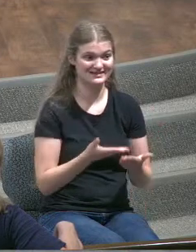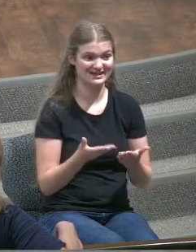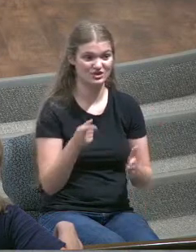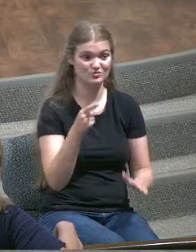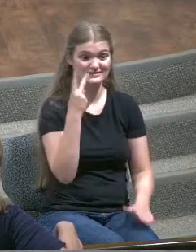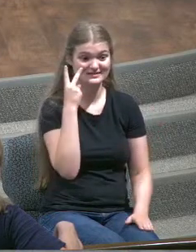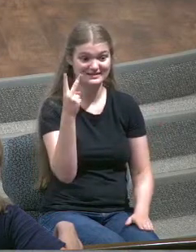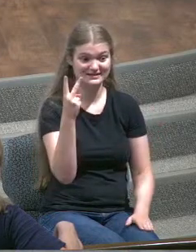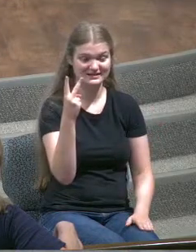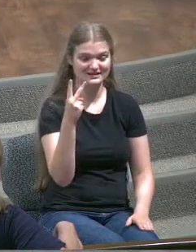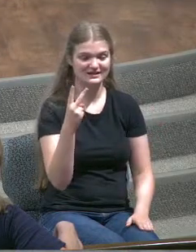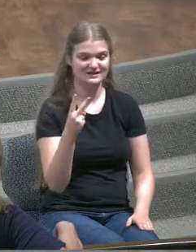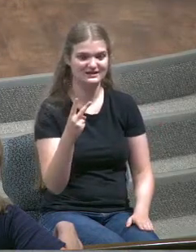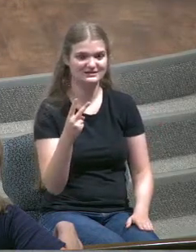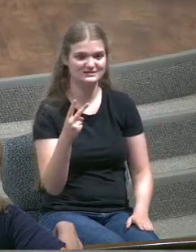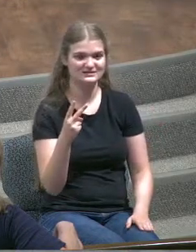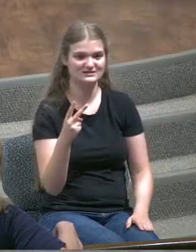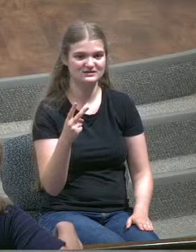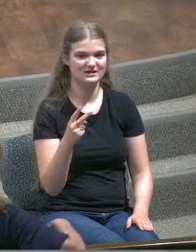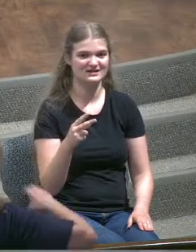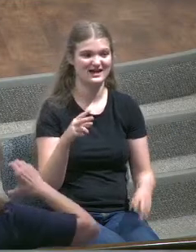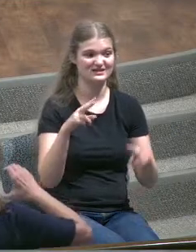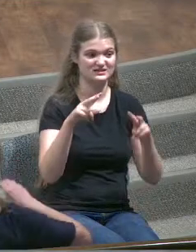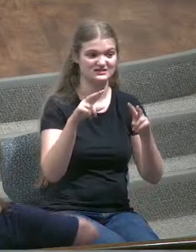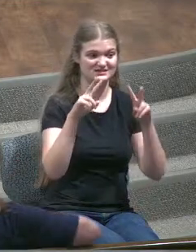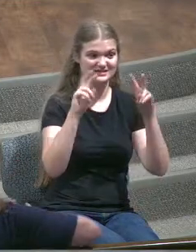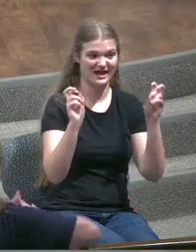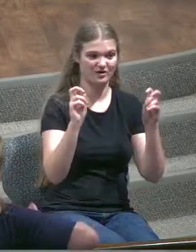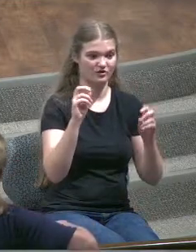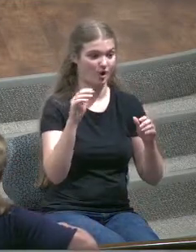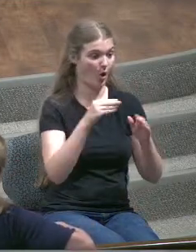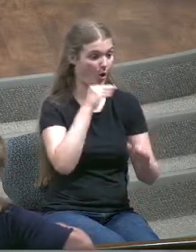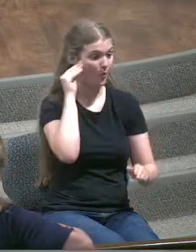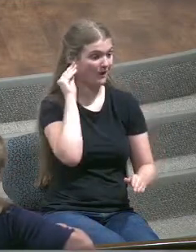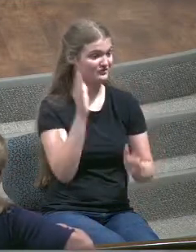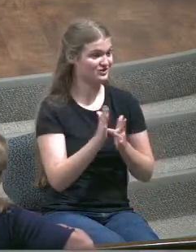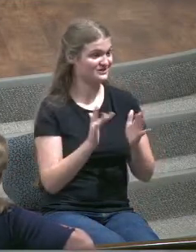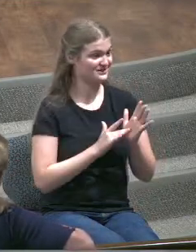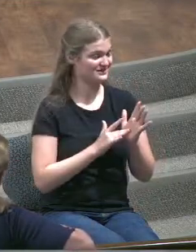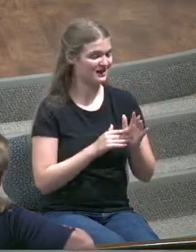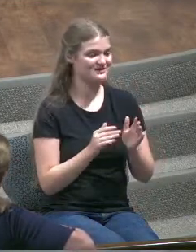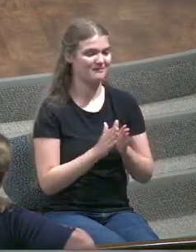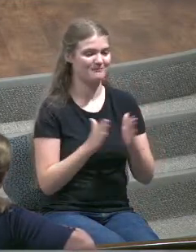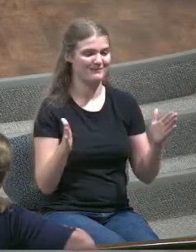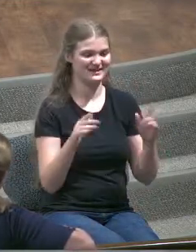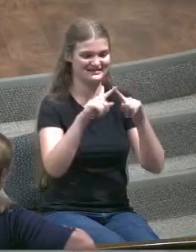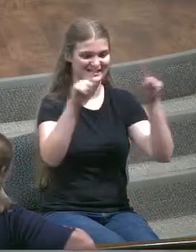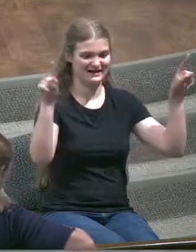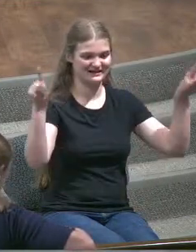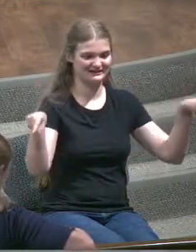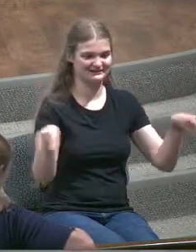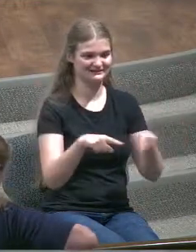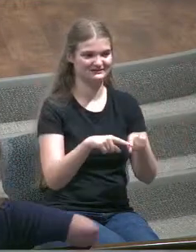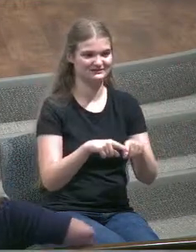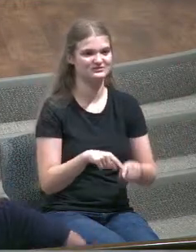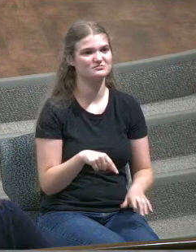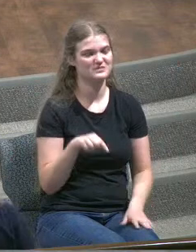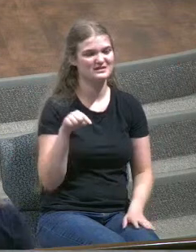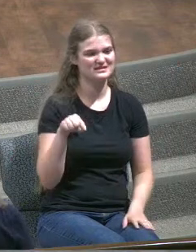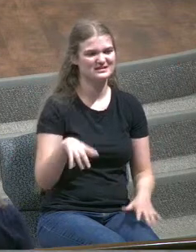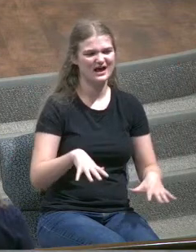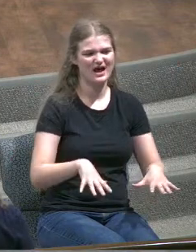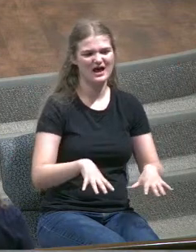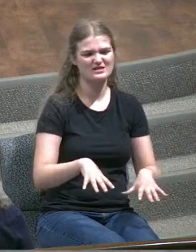is, you know, Capernaum, the hometown of Jesus, big sign. So this was his kind of